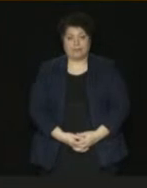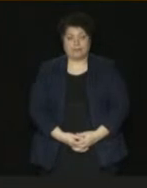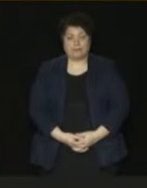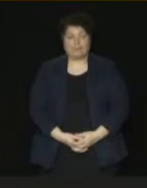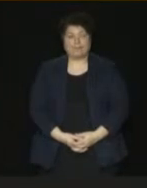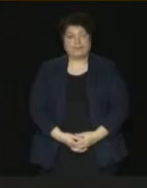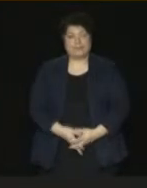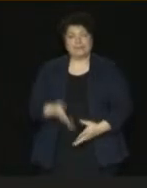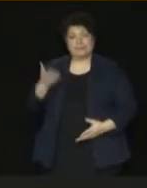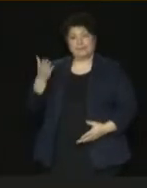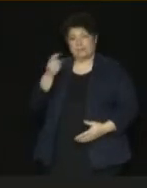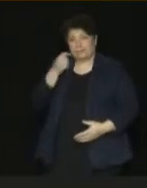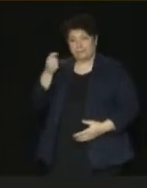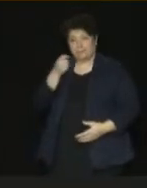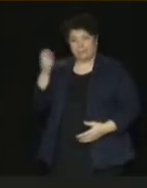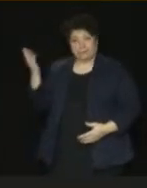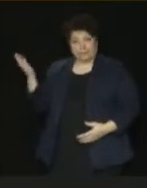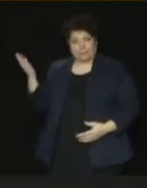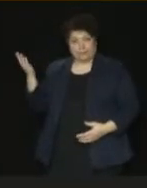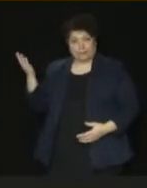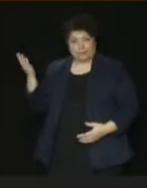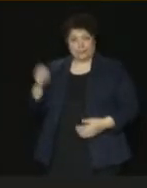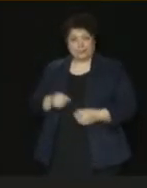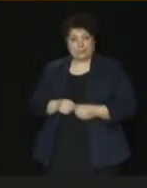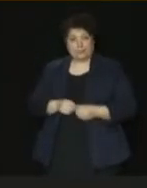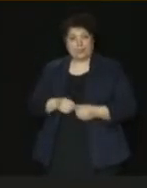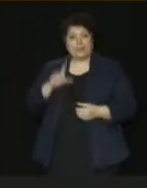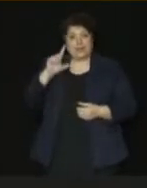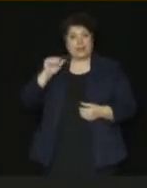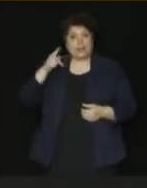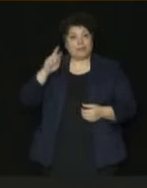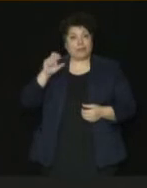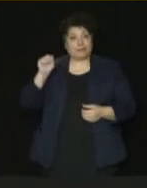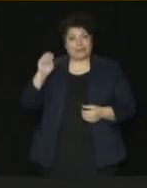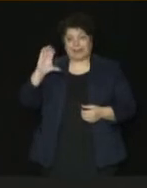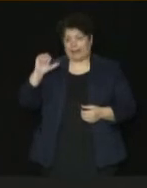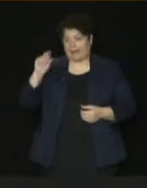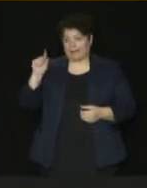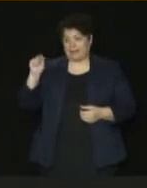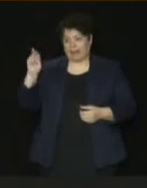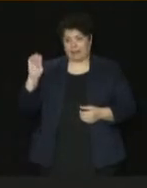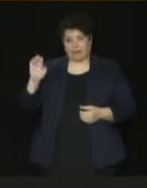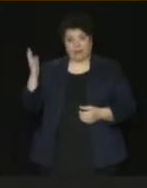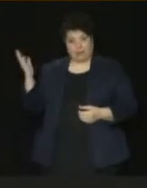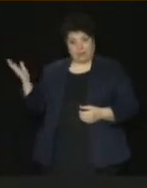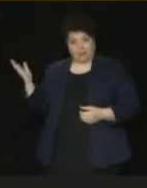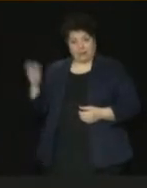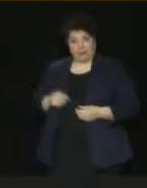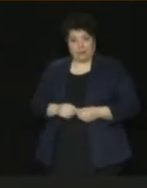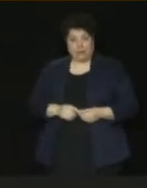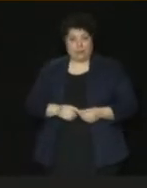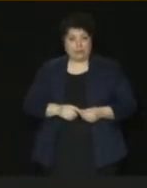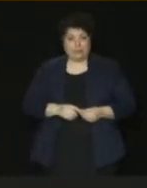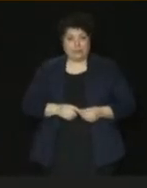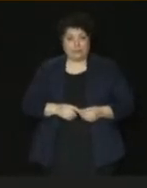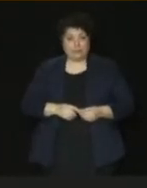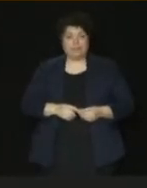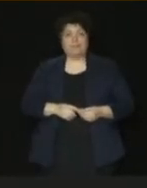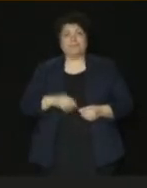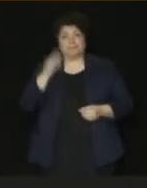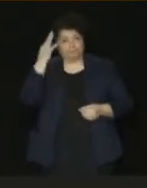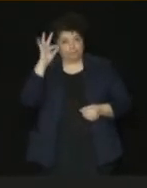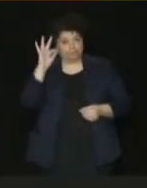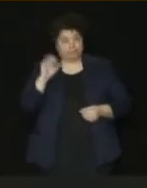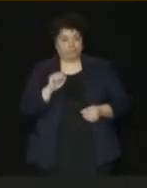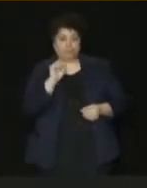Thank you, merci. Première question, Catherine Lévesque, La Presse canadienne, à vous. Question. Oui, bonjour, Monsieur Trudeau. Yes, good